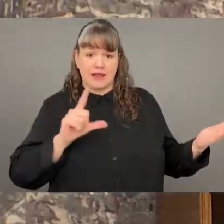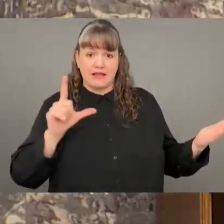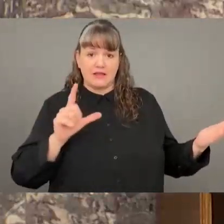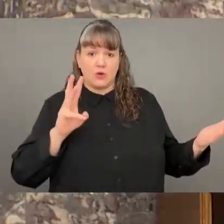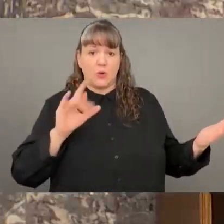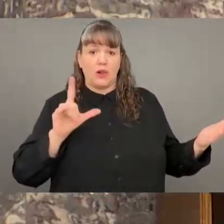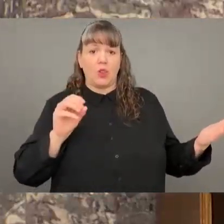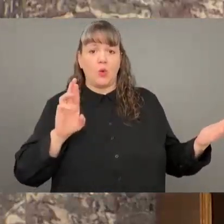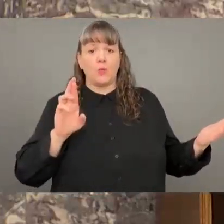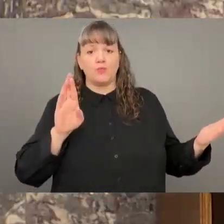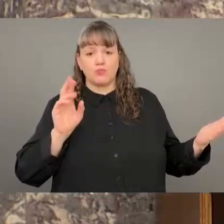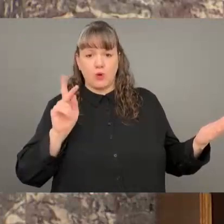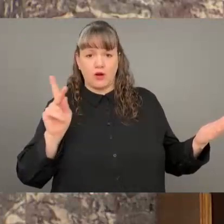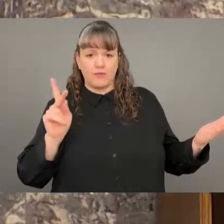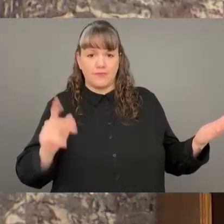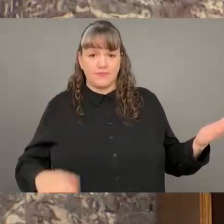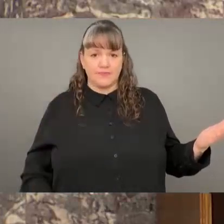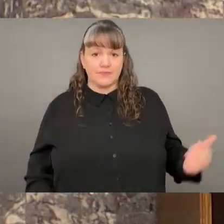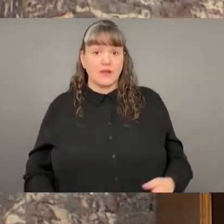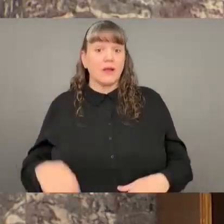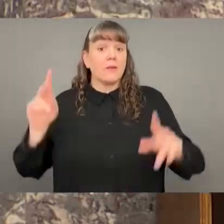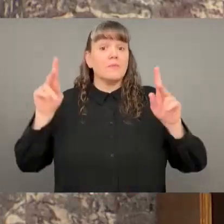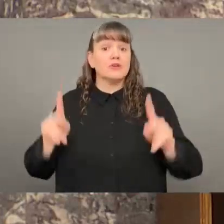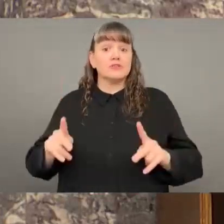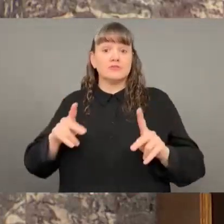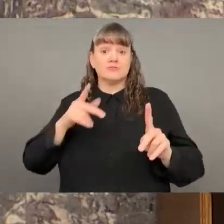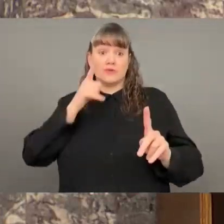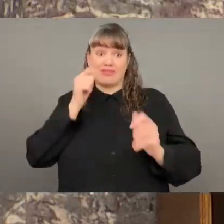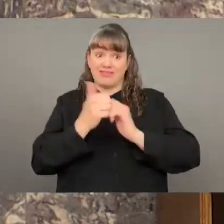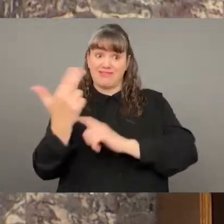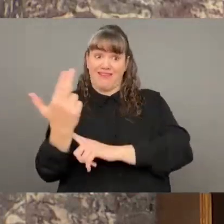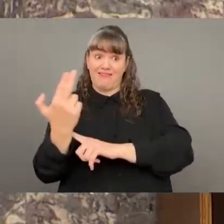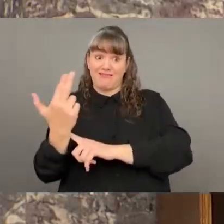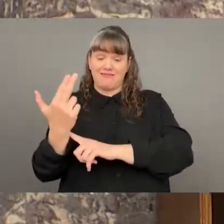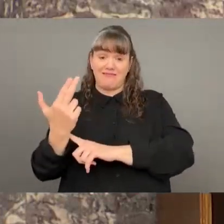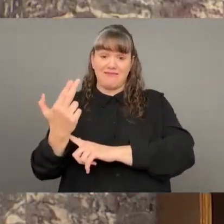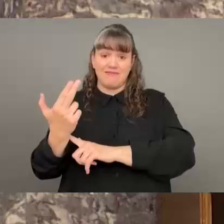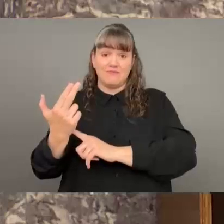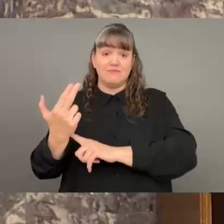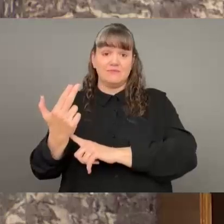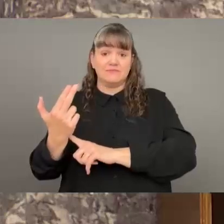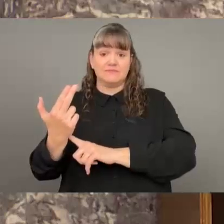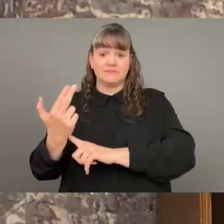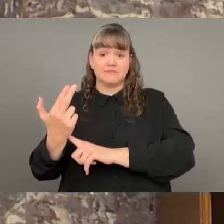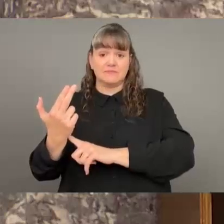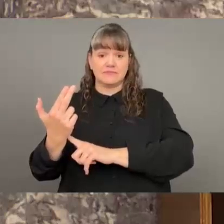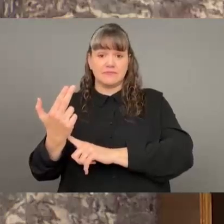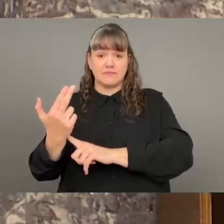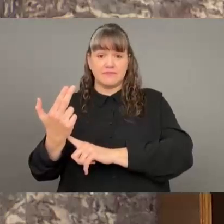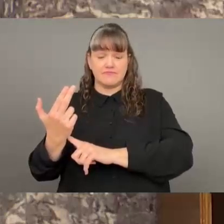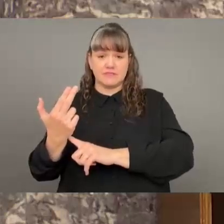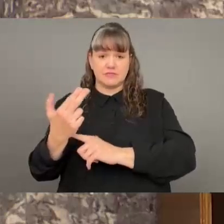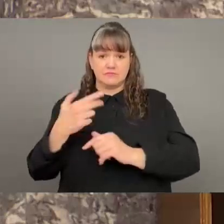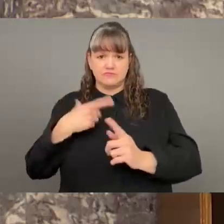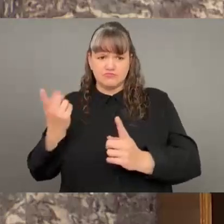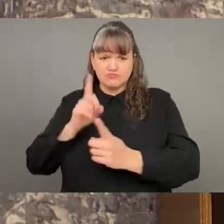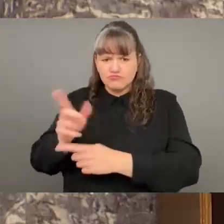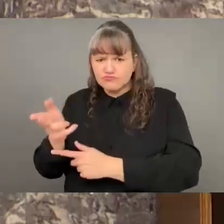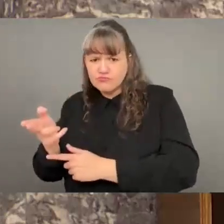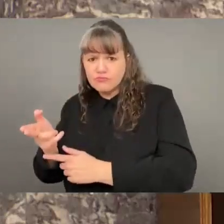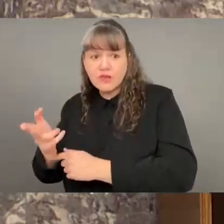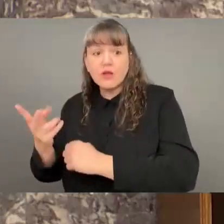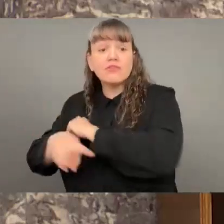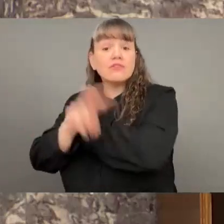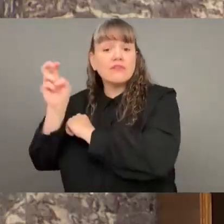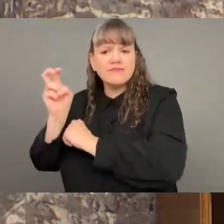cart of tools and pulled a gun on staff. The chase ended in a multi-vehicle crash that sent 2 RCMP officers to the hospital.